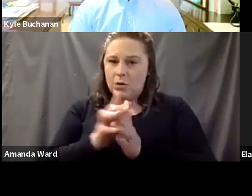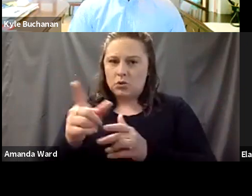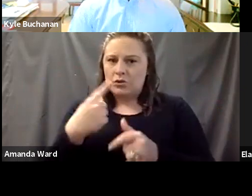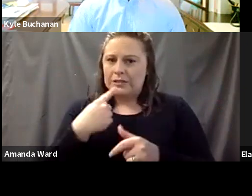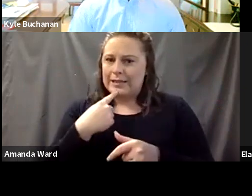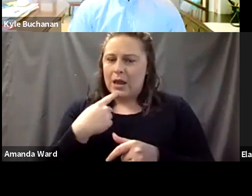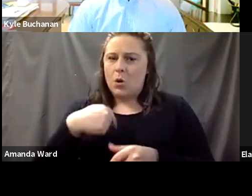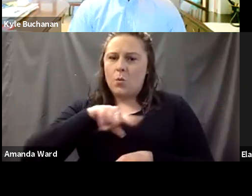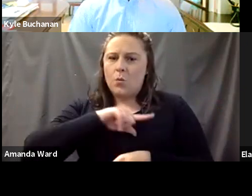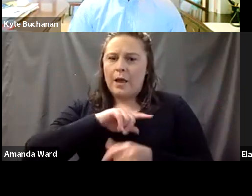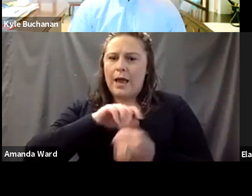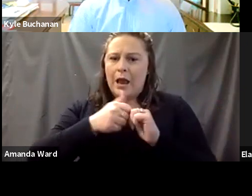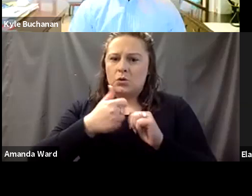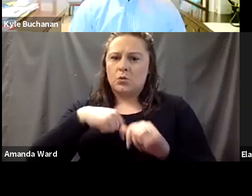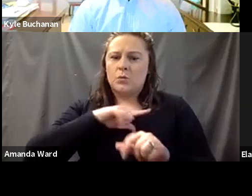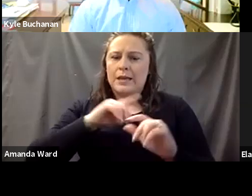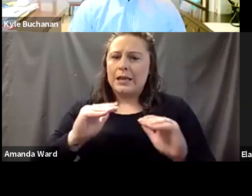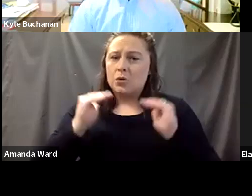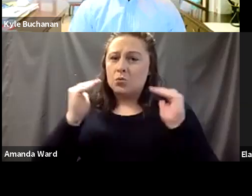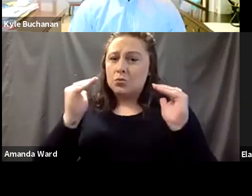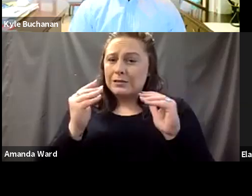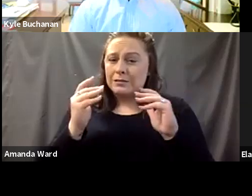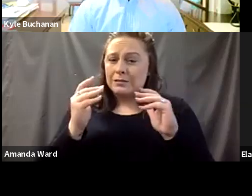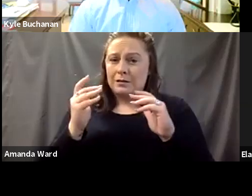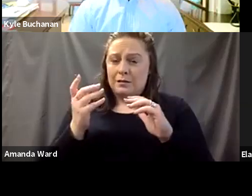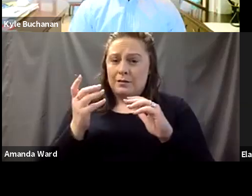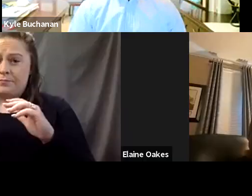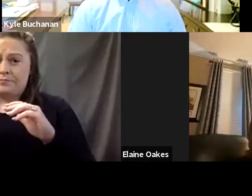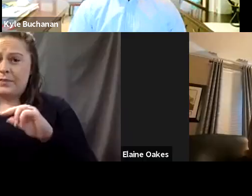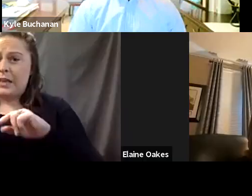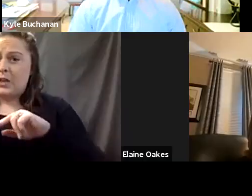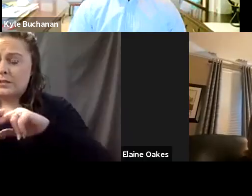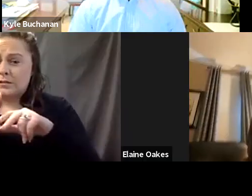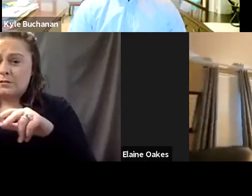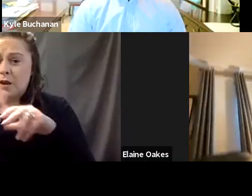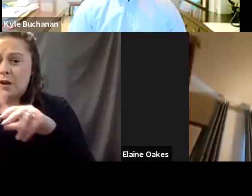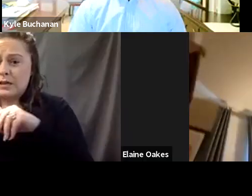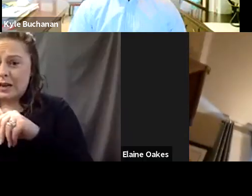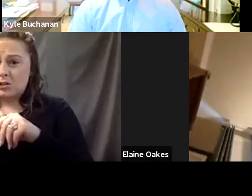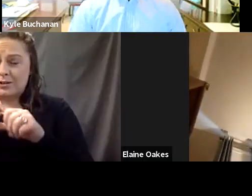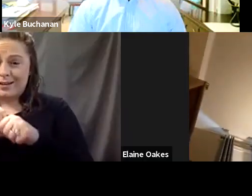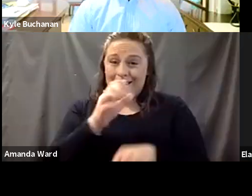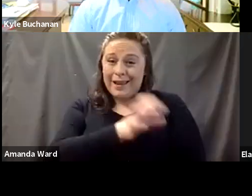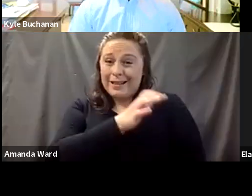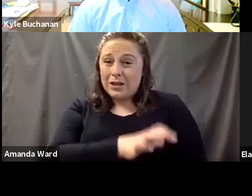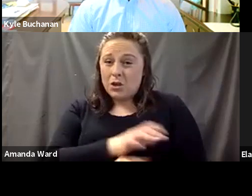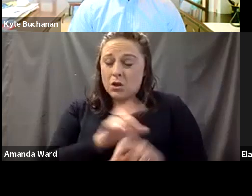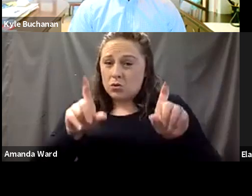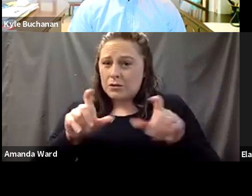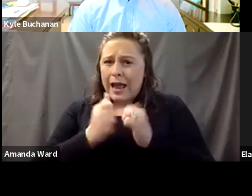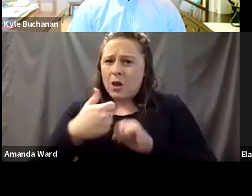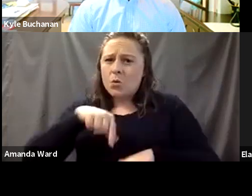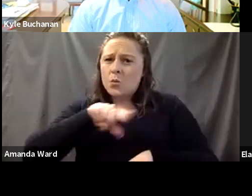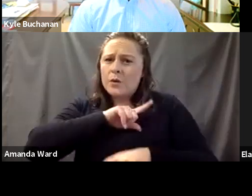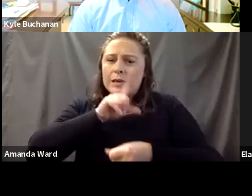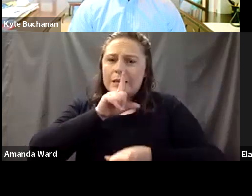do we increase participation of underrepresented populations in clinical trials? How do we